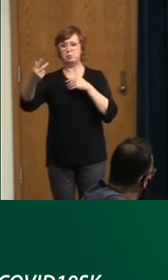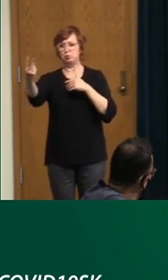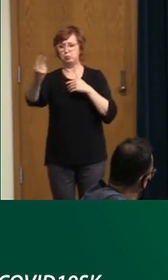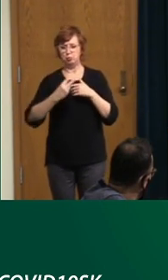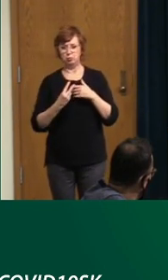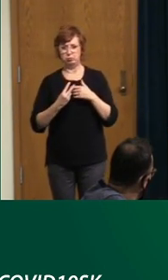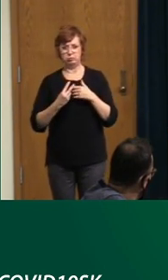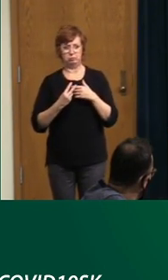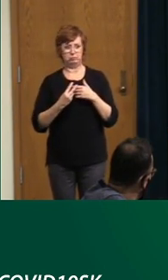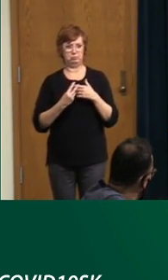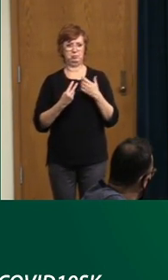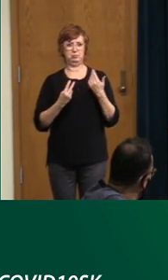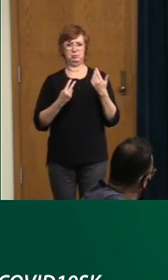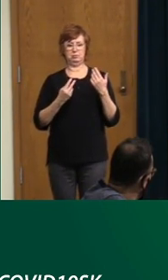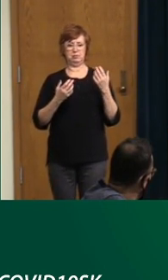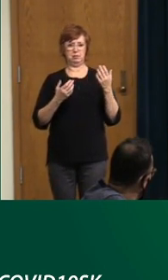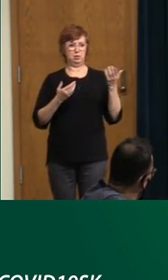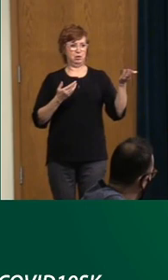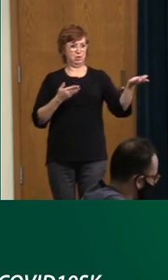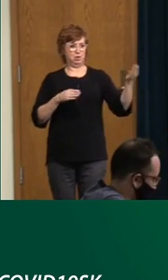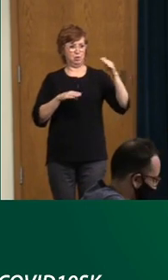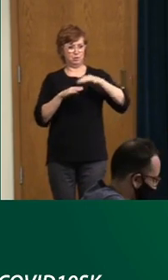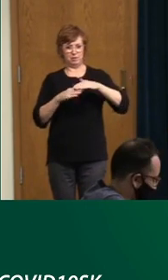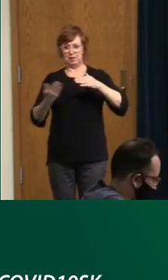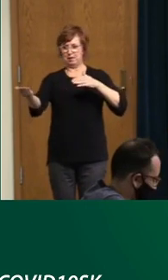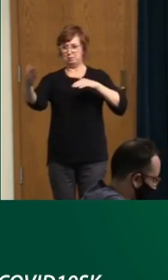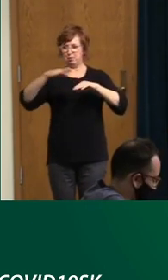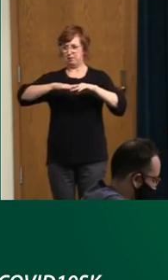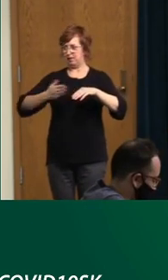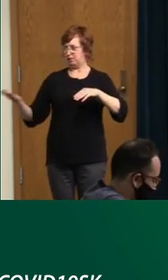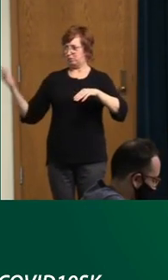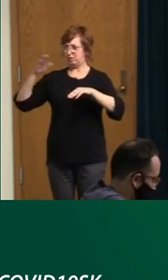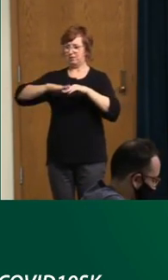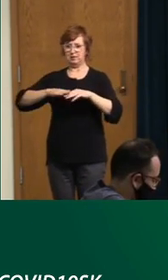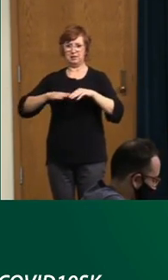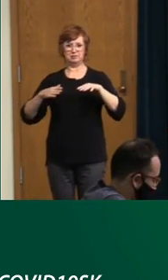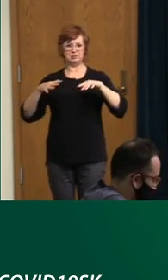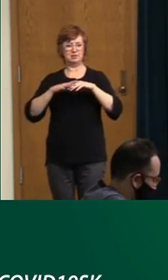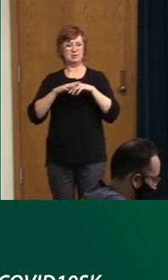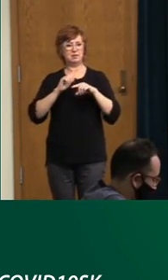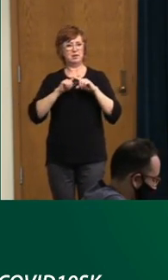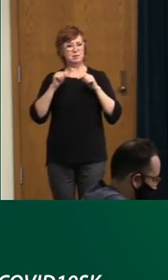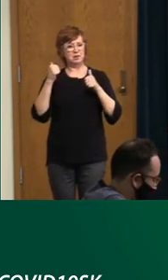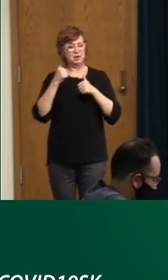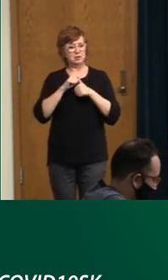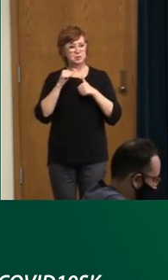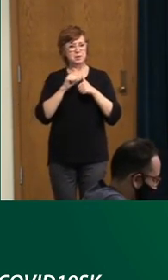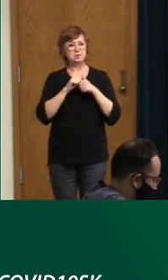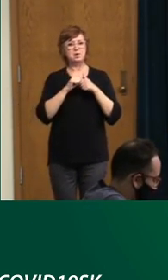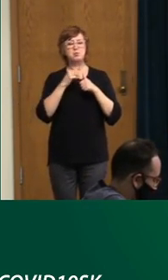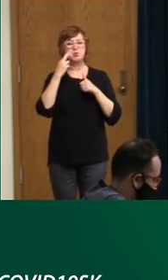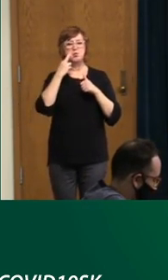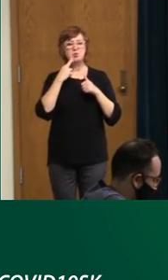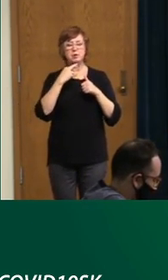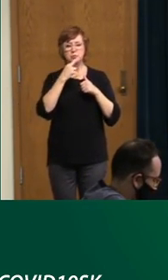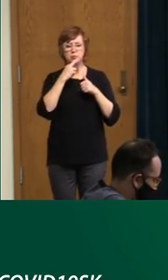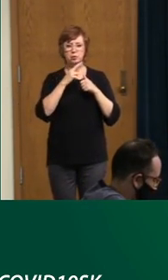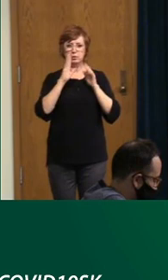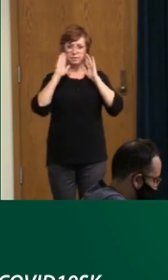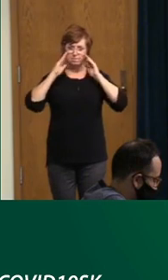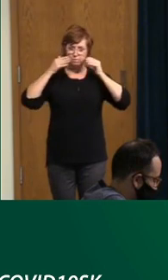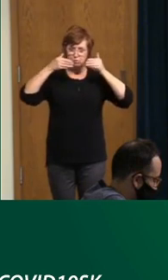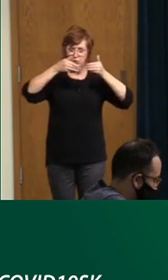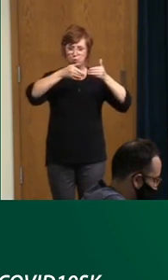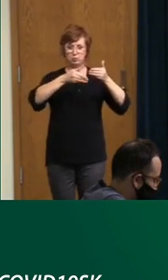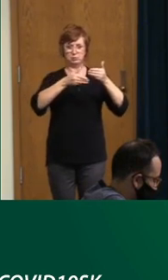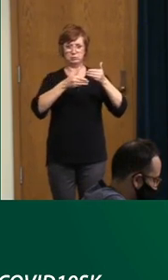points of contact in that. Whereas if you're going out to a restaurant or something like that, it's a very focused, and I'm going to go to the restaurant with this individual, and that might be the only